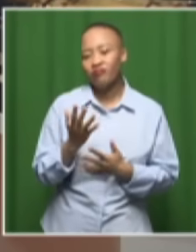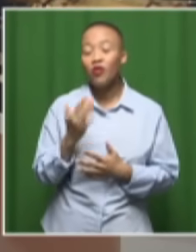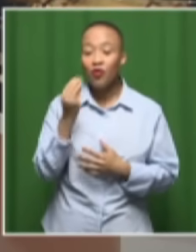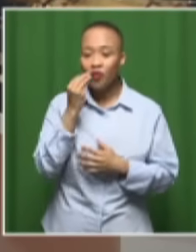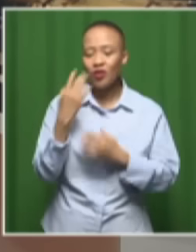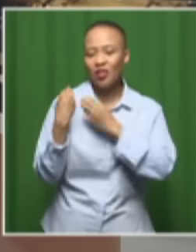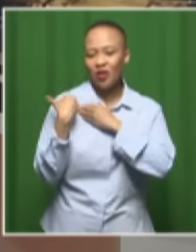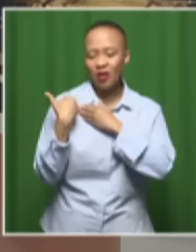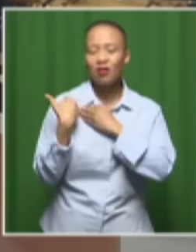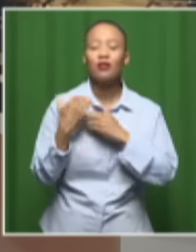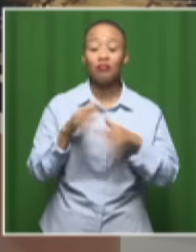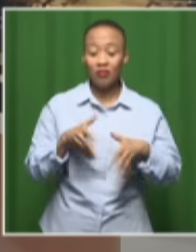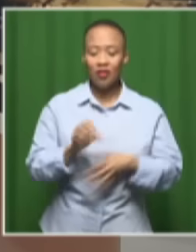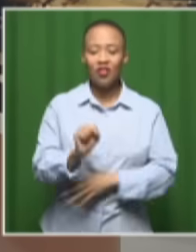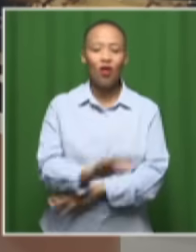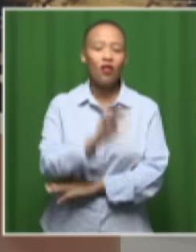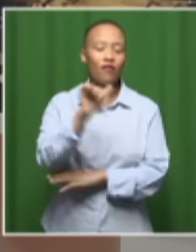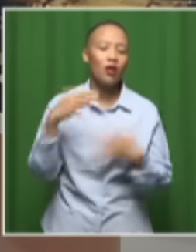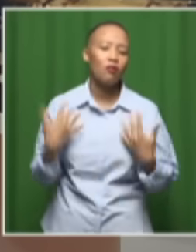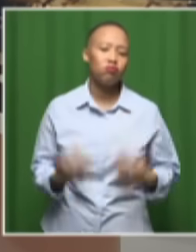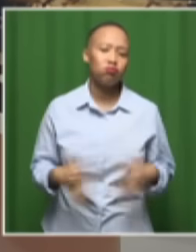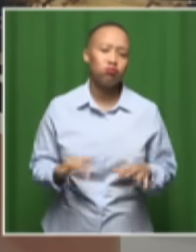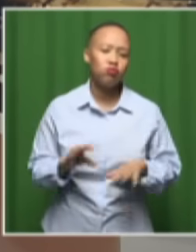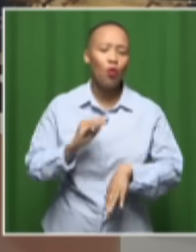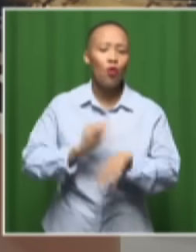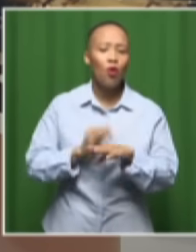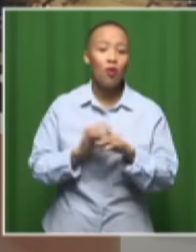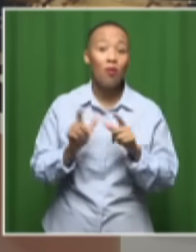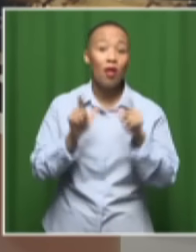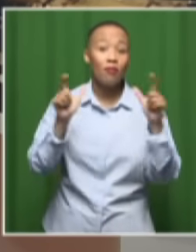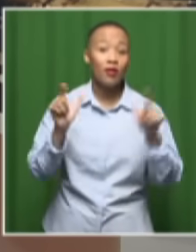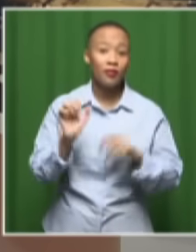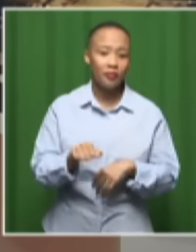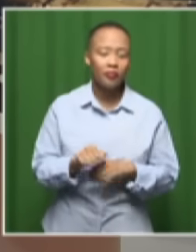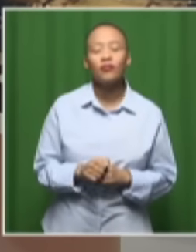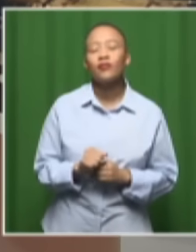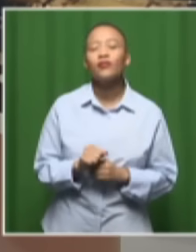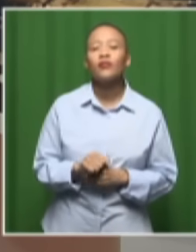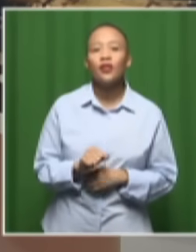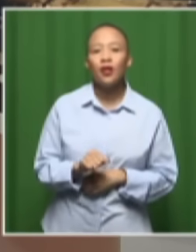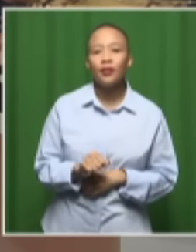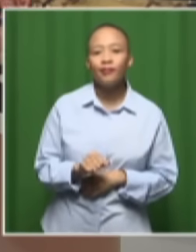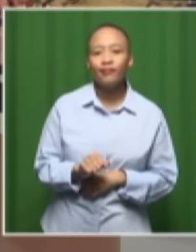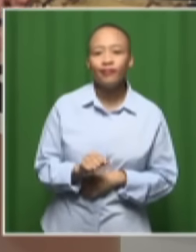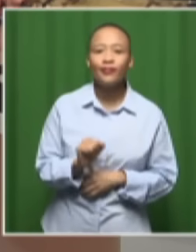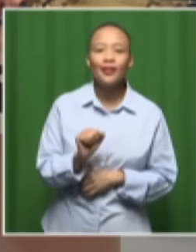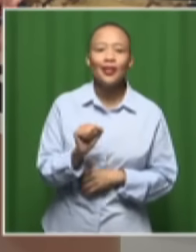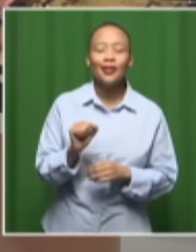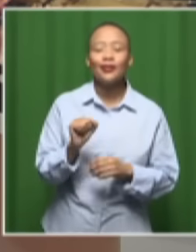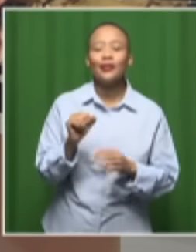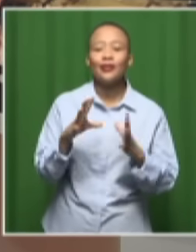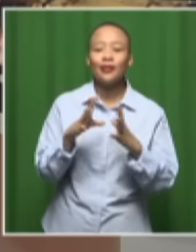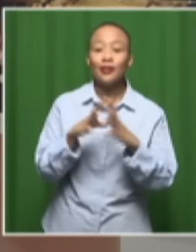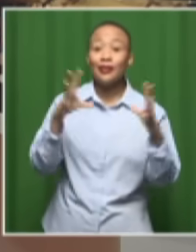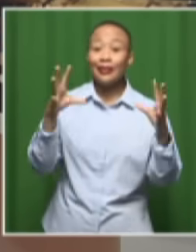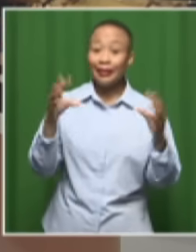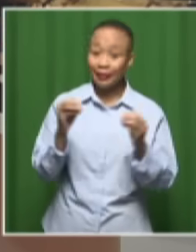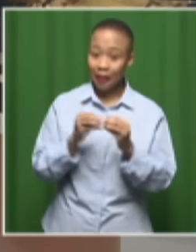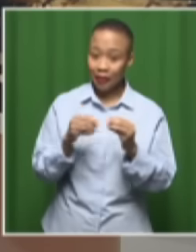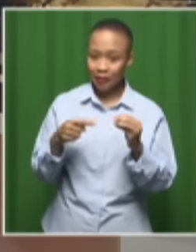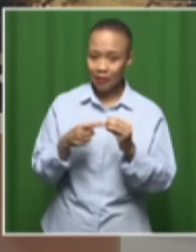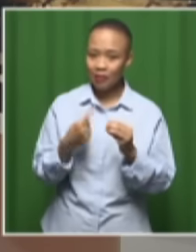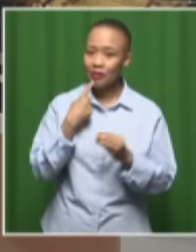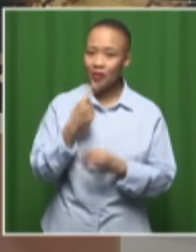Africa is a big problem. So apparently, according to stats, 2.1 million South African households